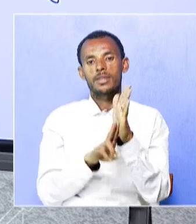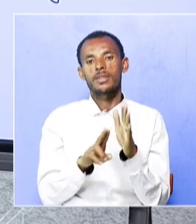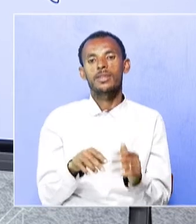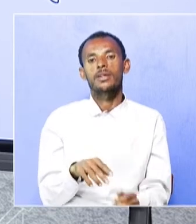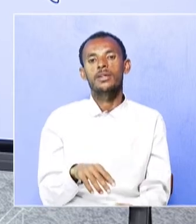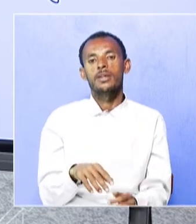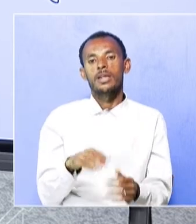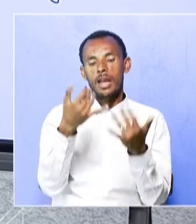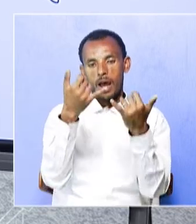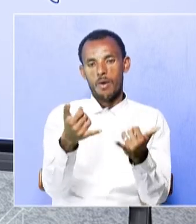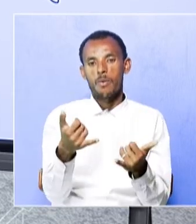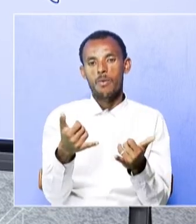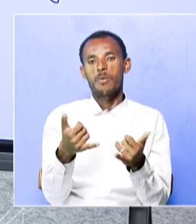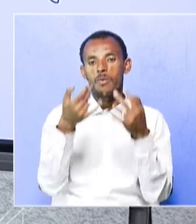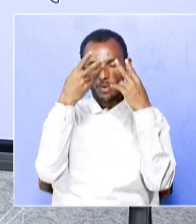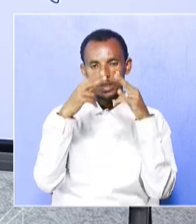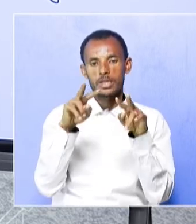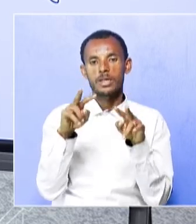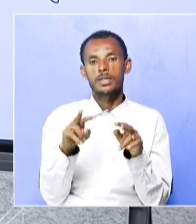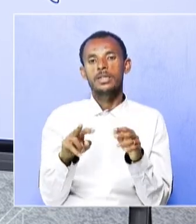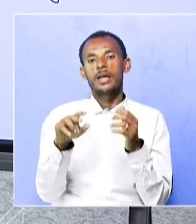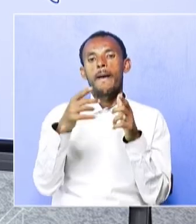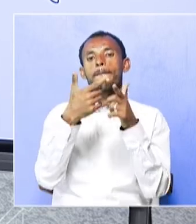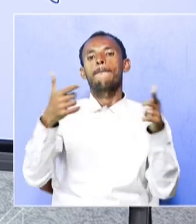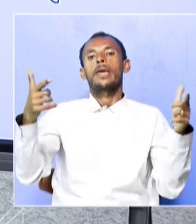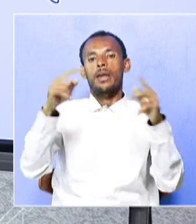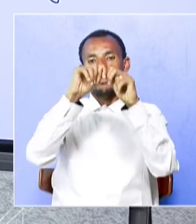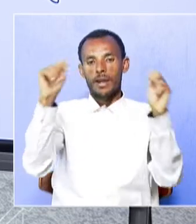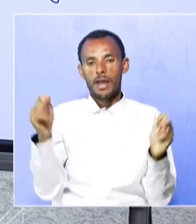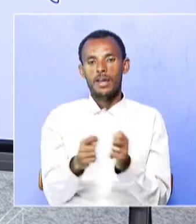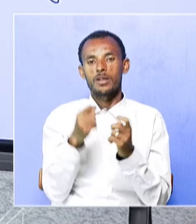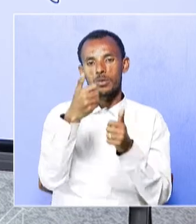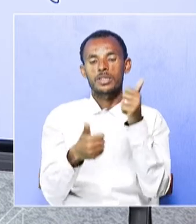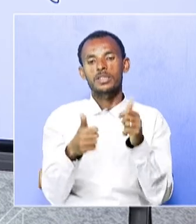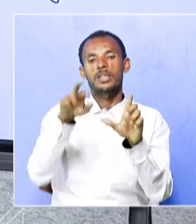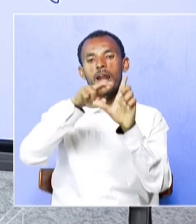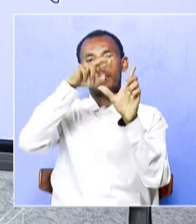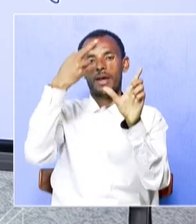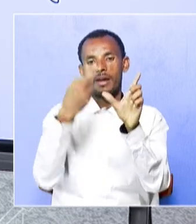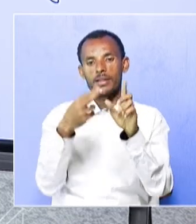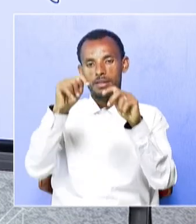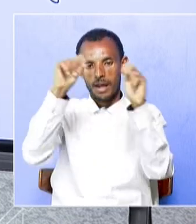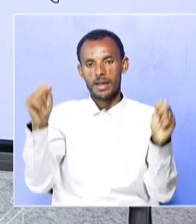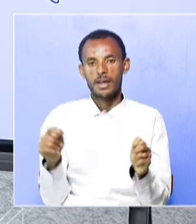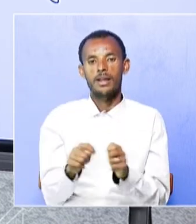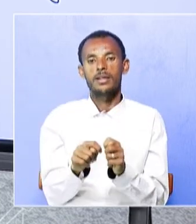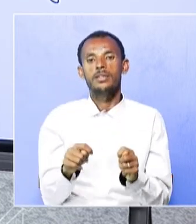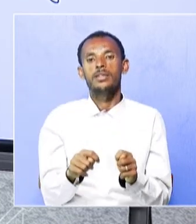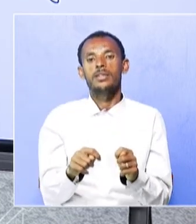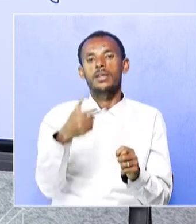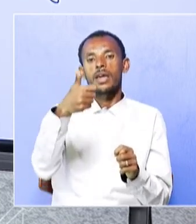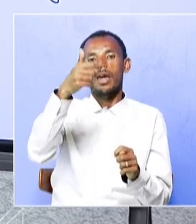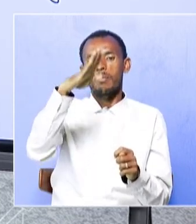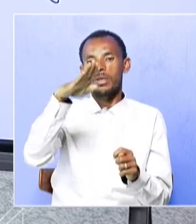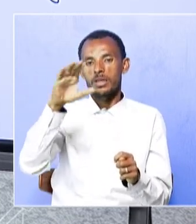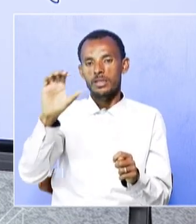Okay, now consider the bigger triangle, which is the right-angled triangle, the bigger triangle